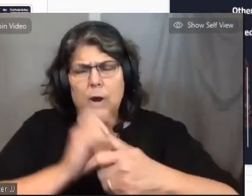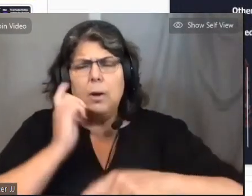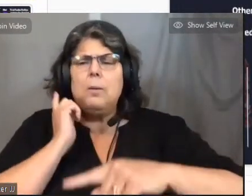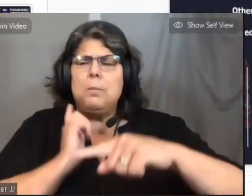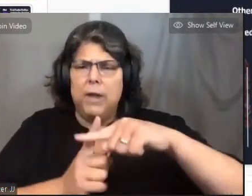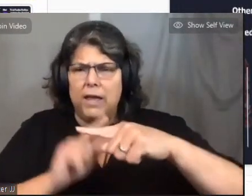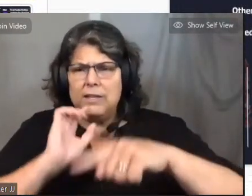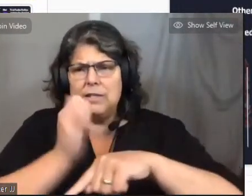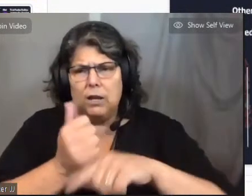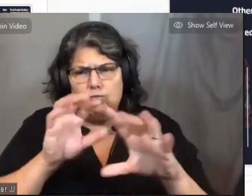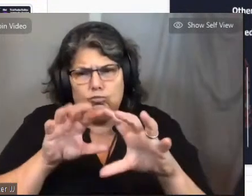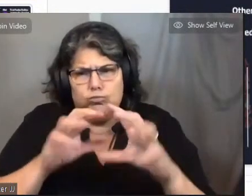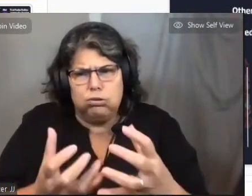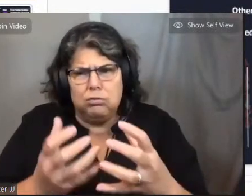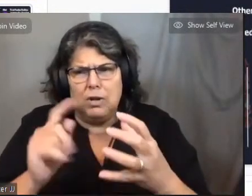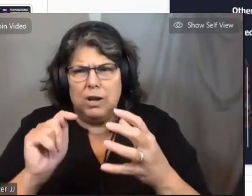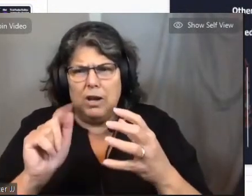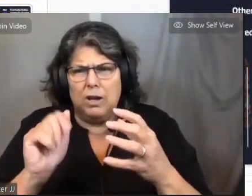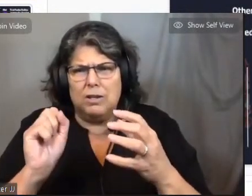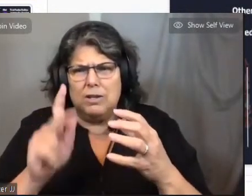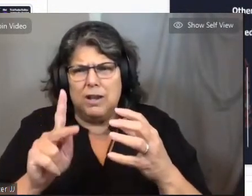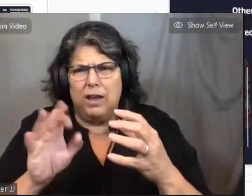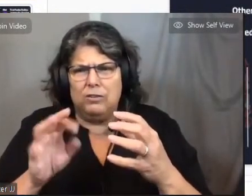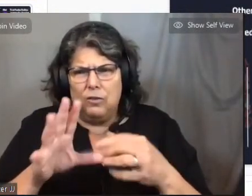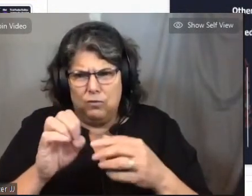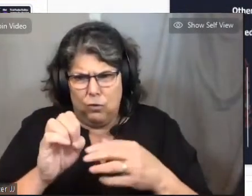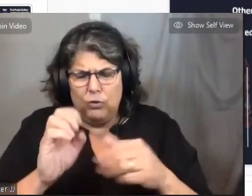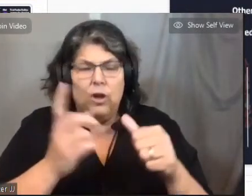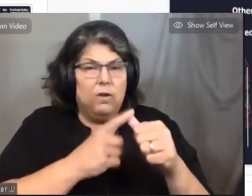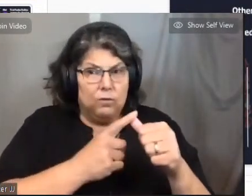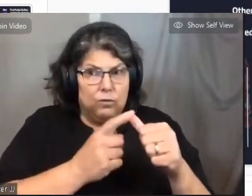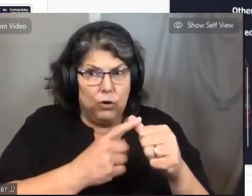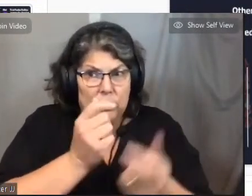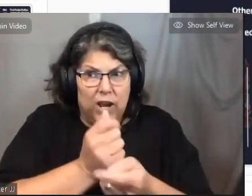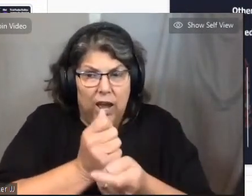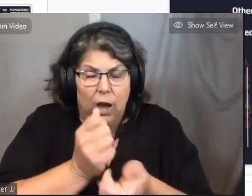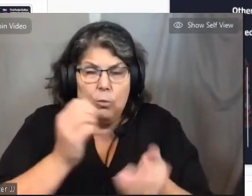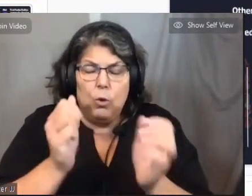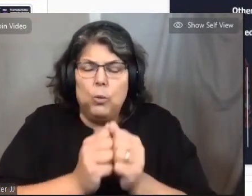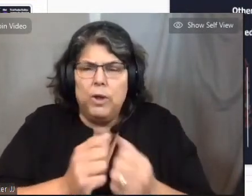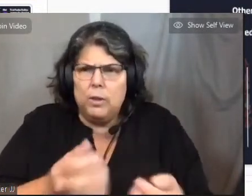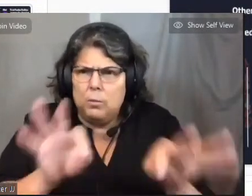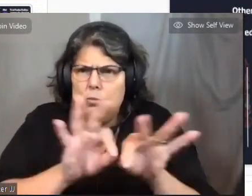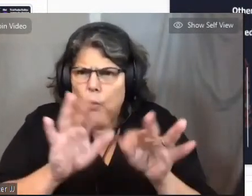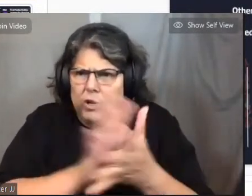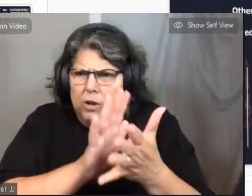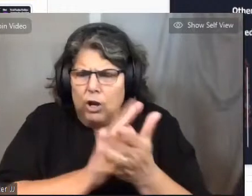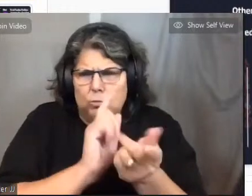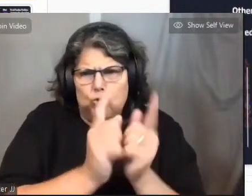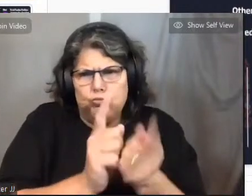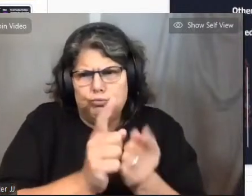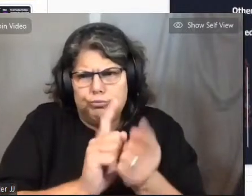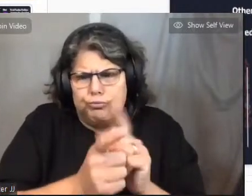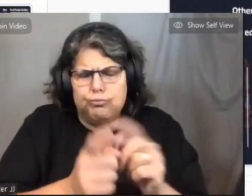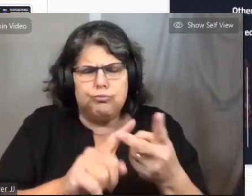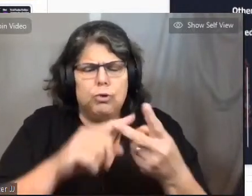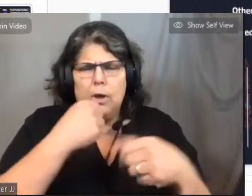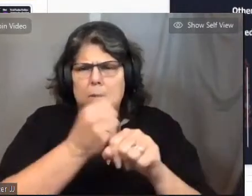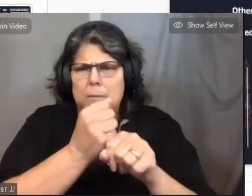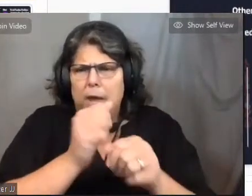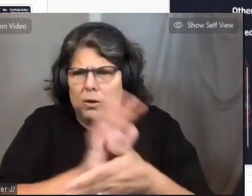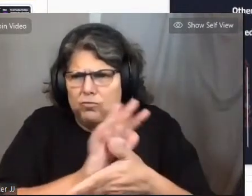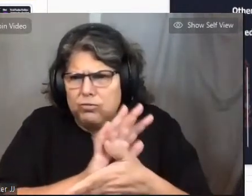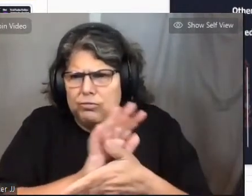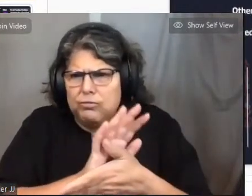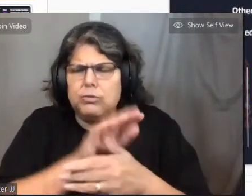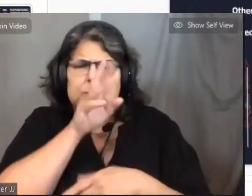us at first with translation of documents and producing documents and videos that are in